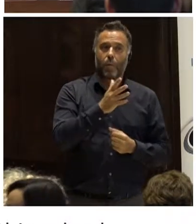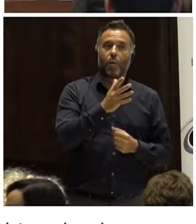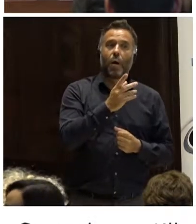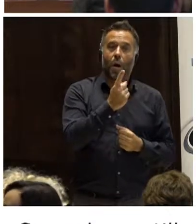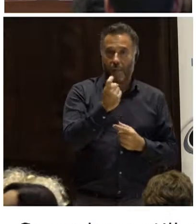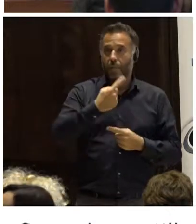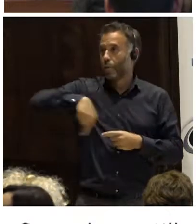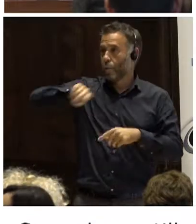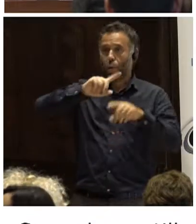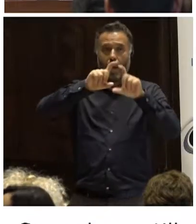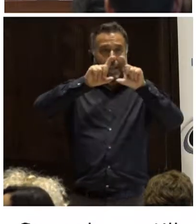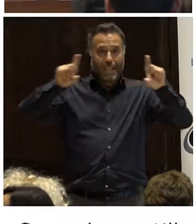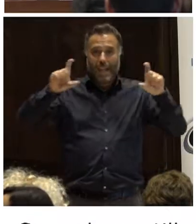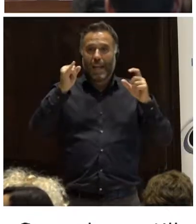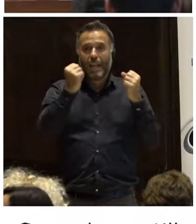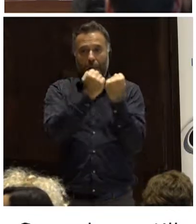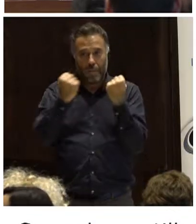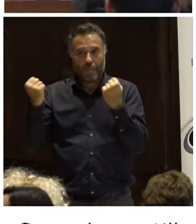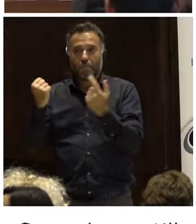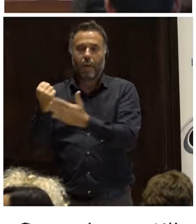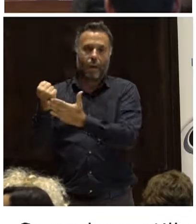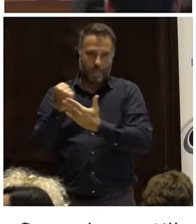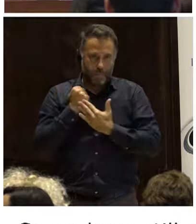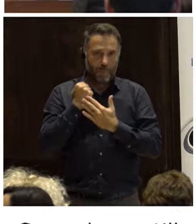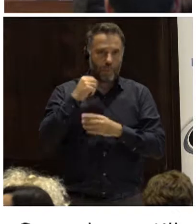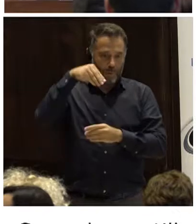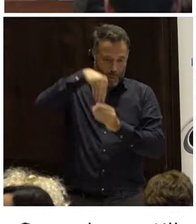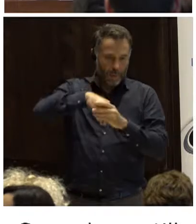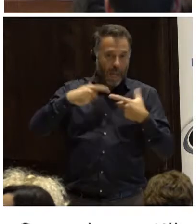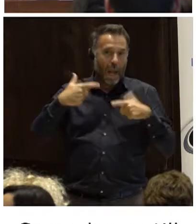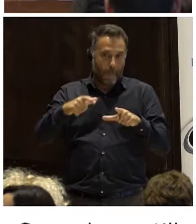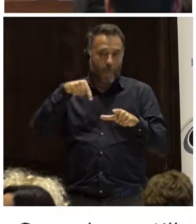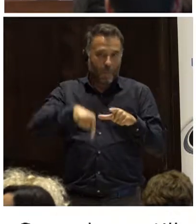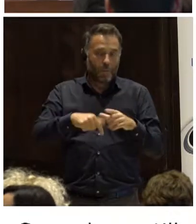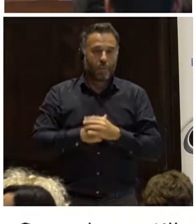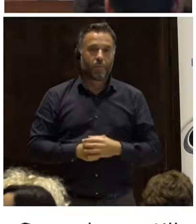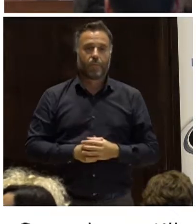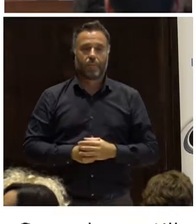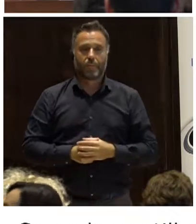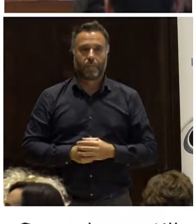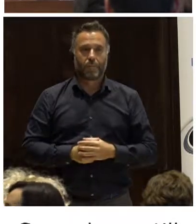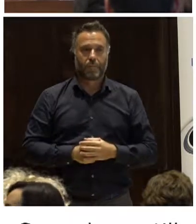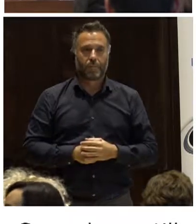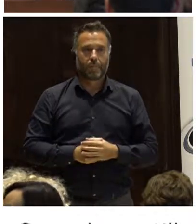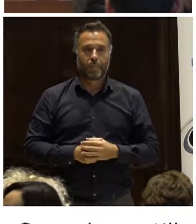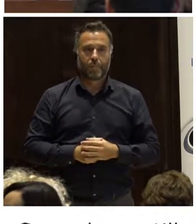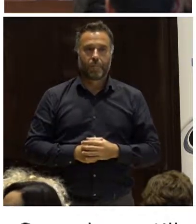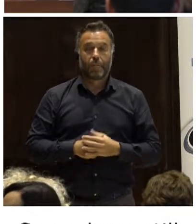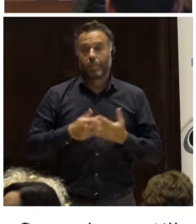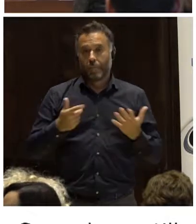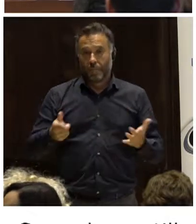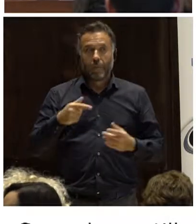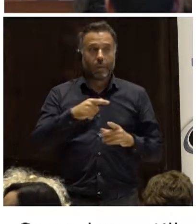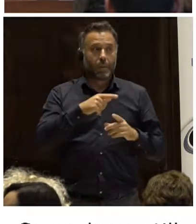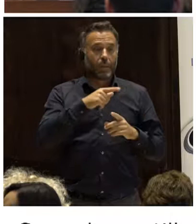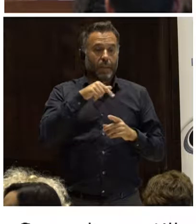in this field, and we would like to try to restart with a sort of Ludi. This is our website if you